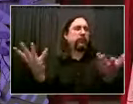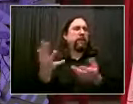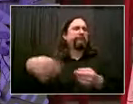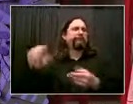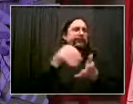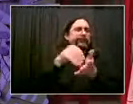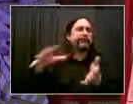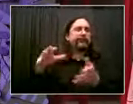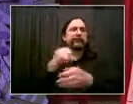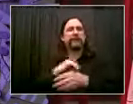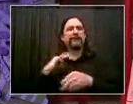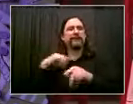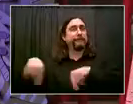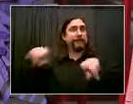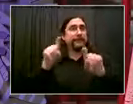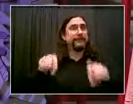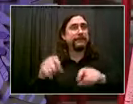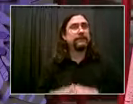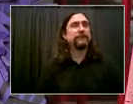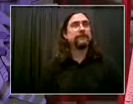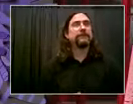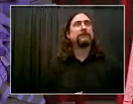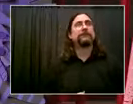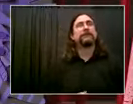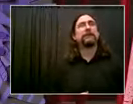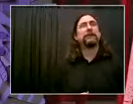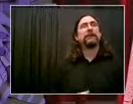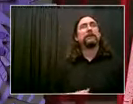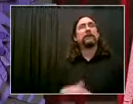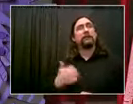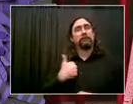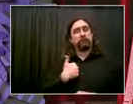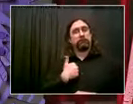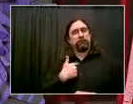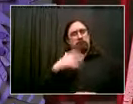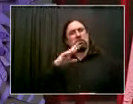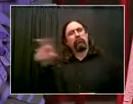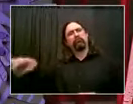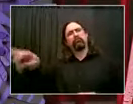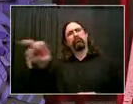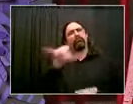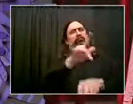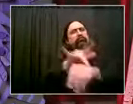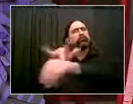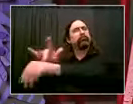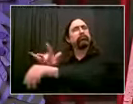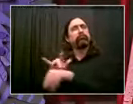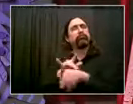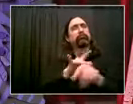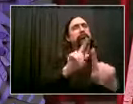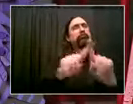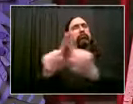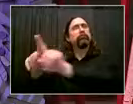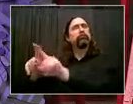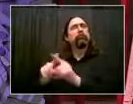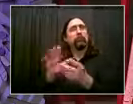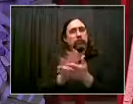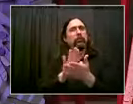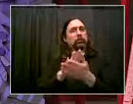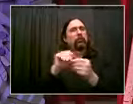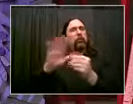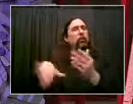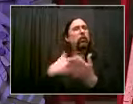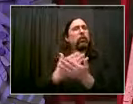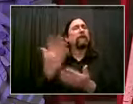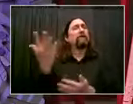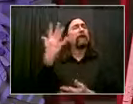join us for those important conversations. This summer, our schools will open their doors for you starting in